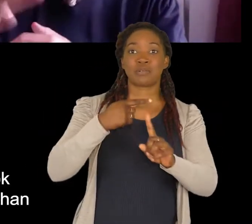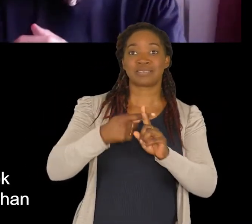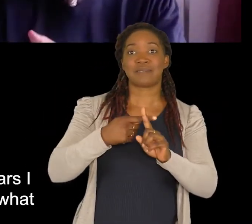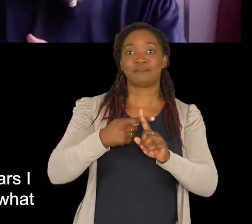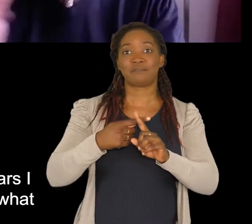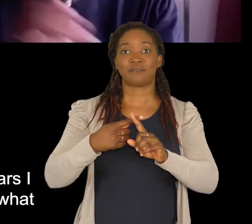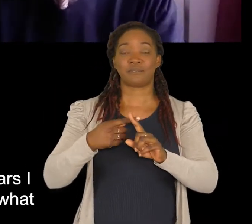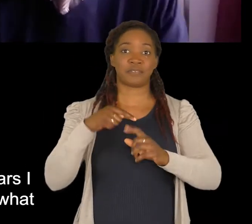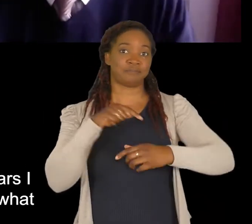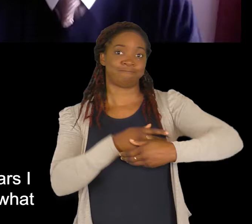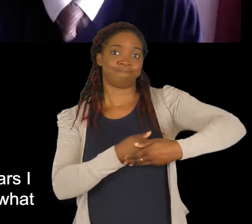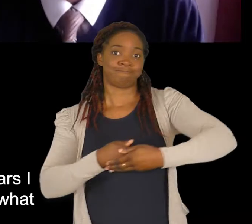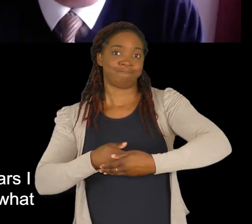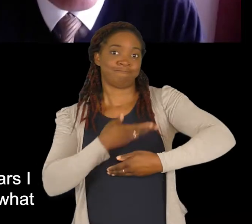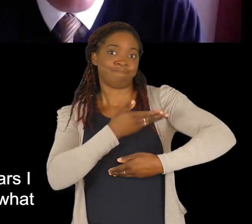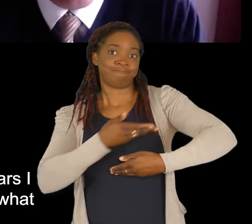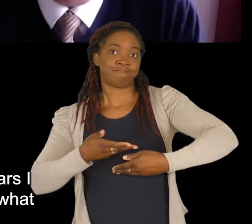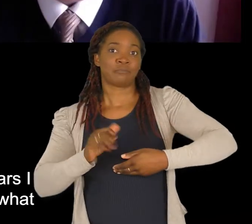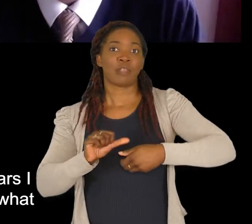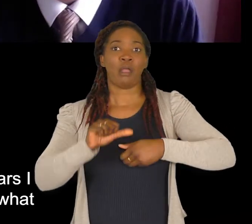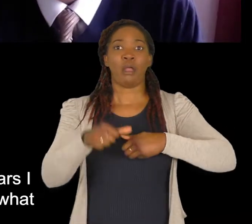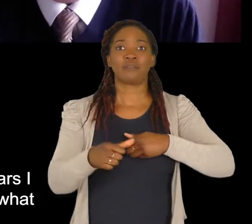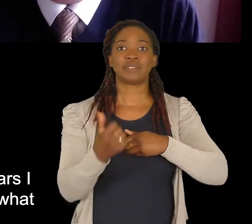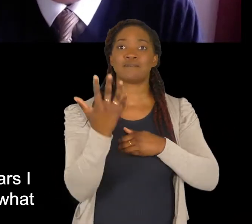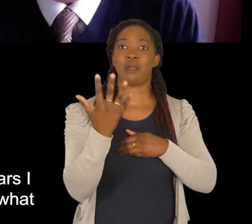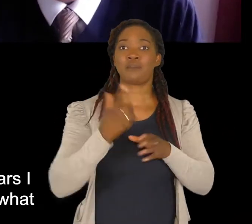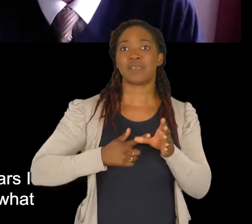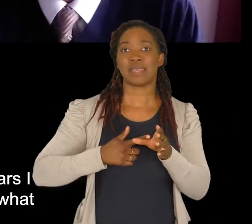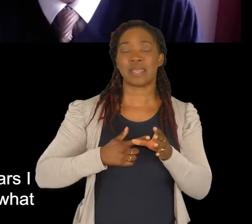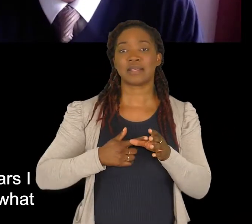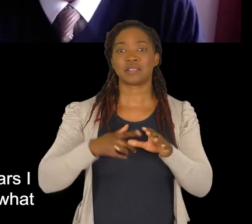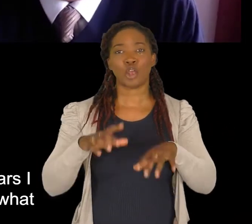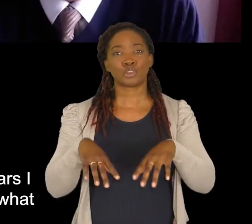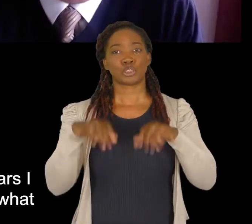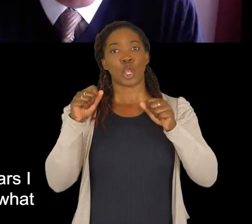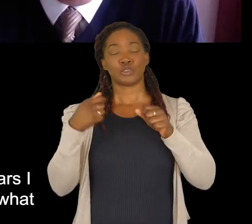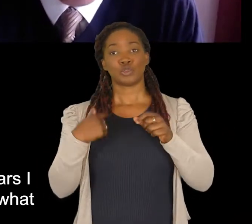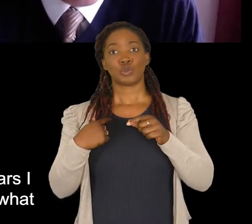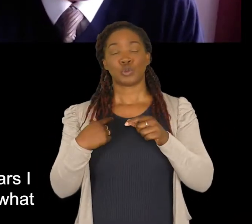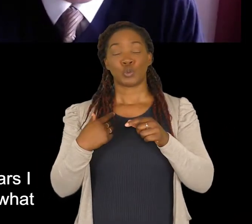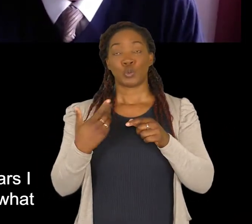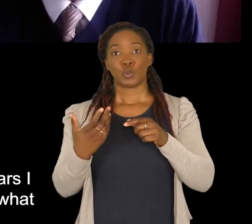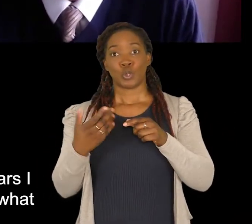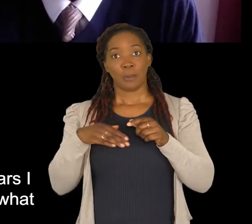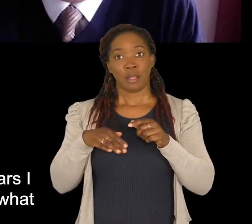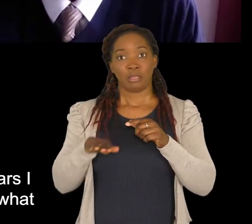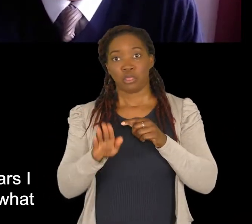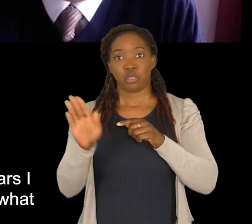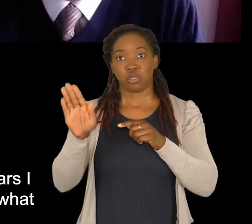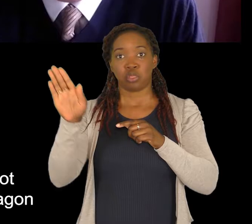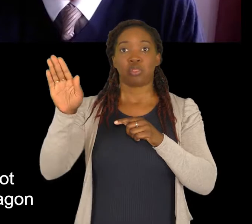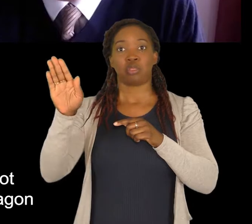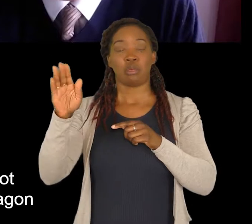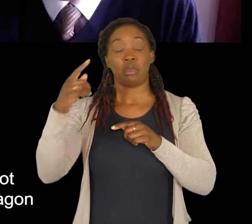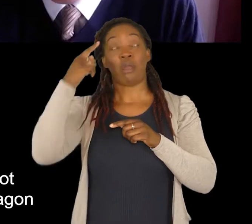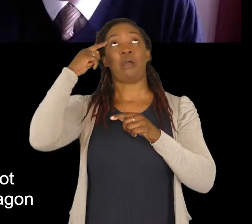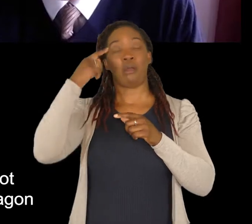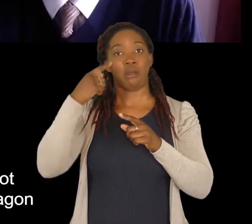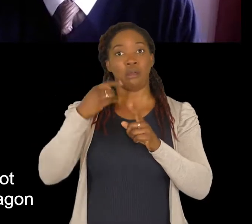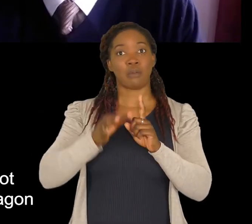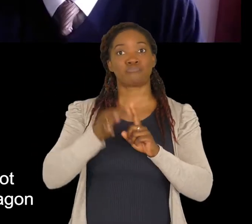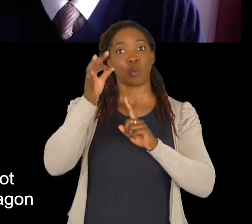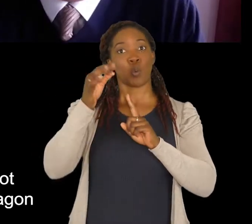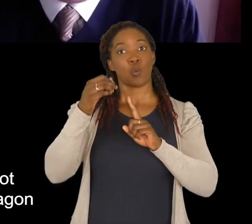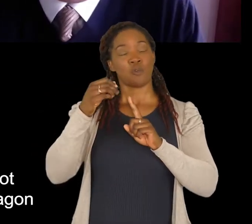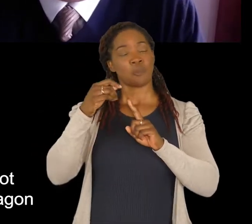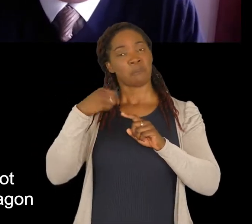happened to Ishan over a period of time. And after about 5 years, I started to get back on track and think about what I wanted to do with my